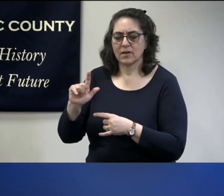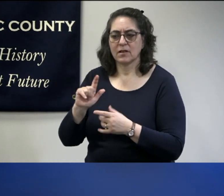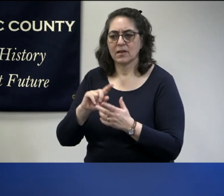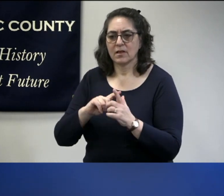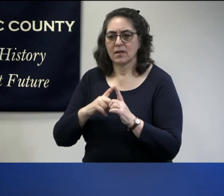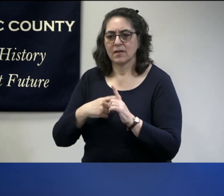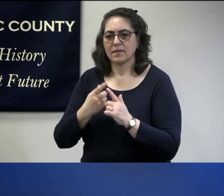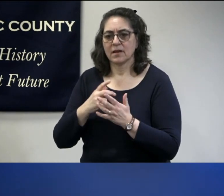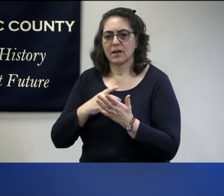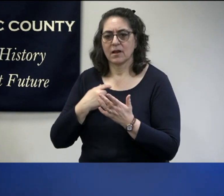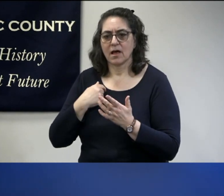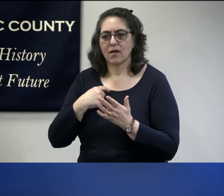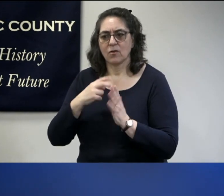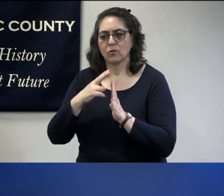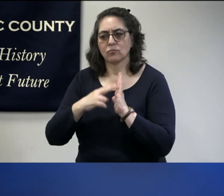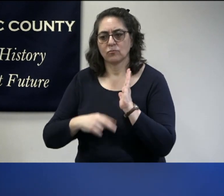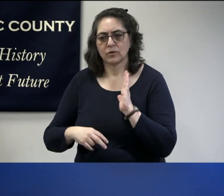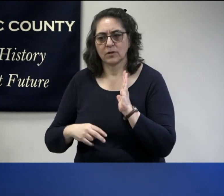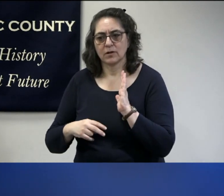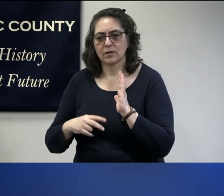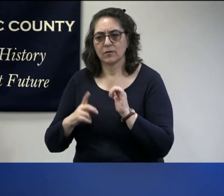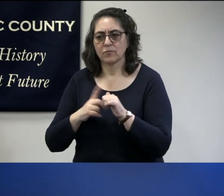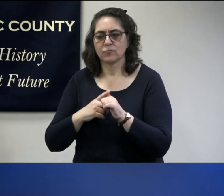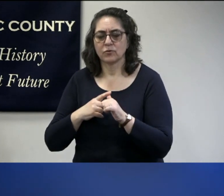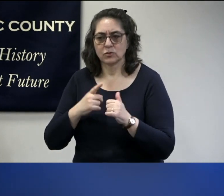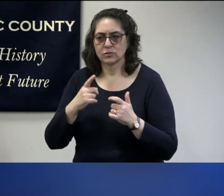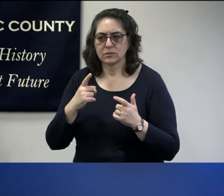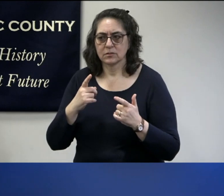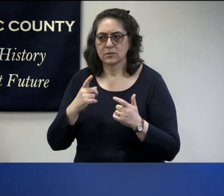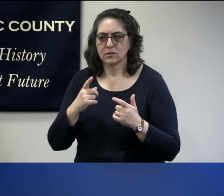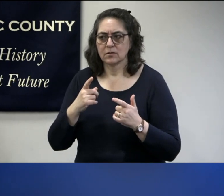I will read the first guaranteed ordinance.